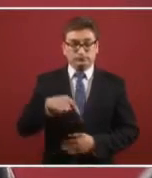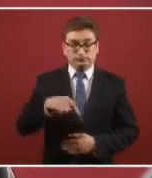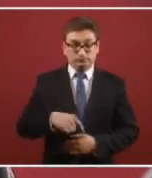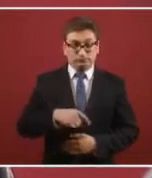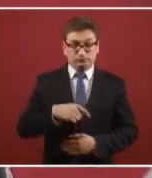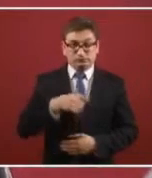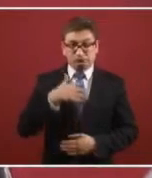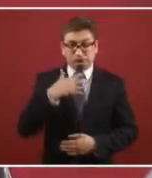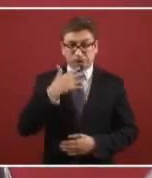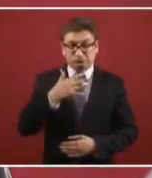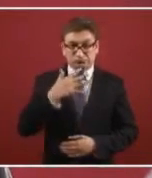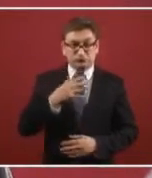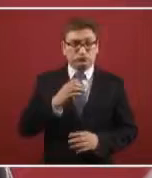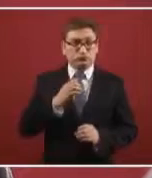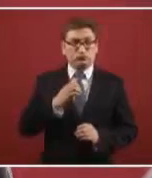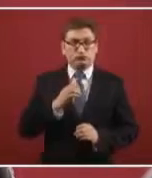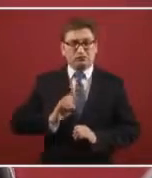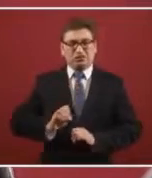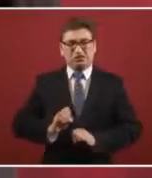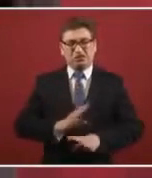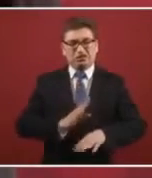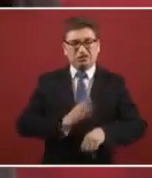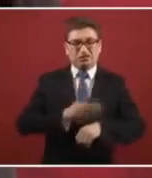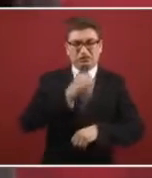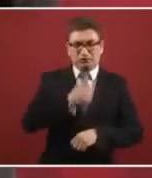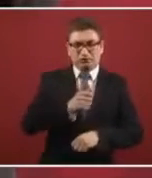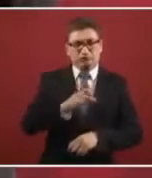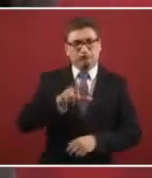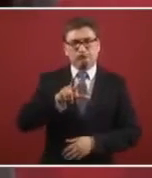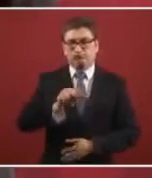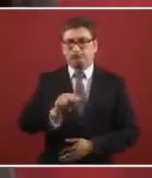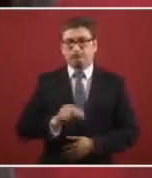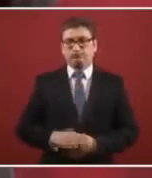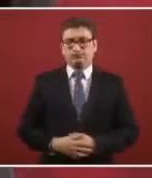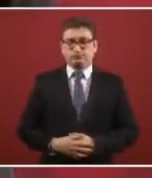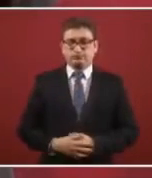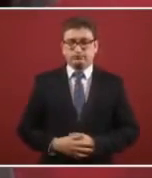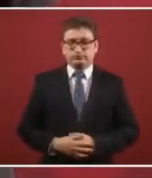no impunity. Eso that is